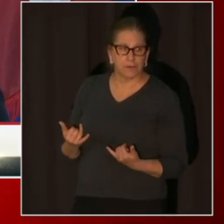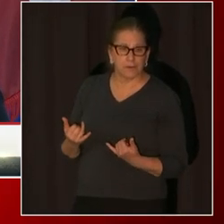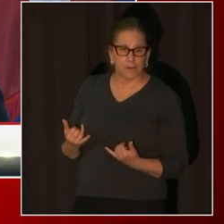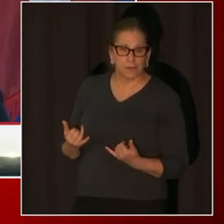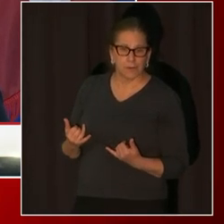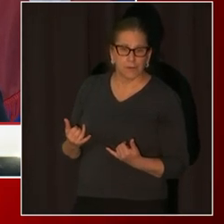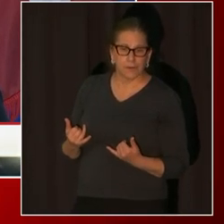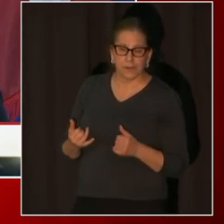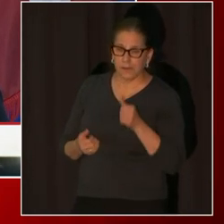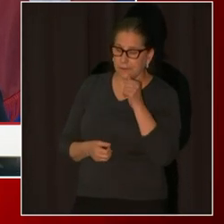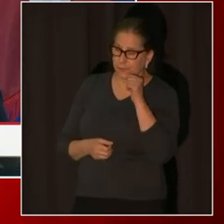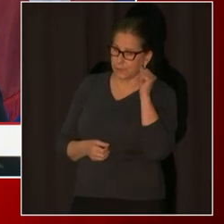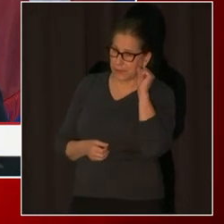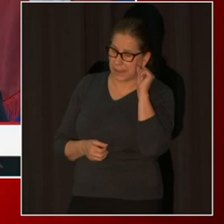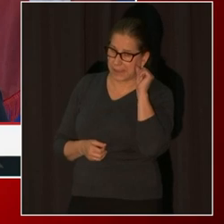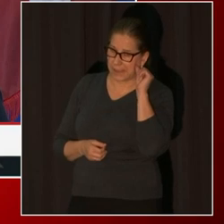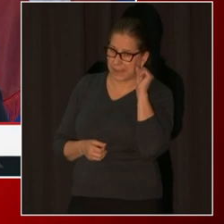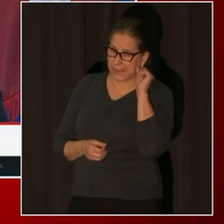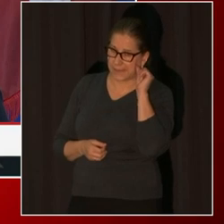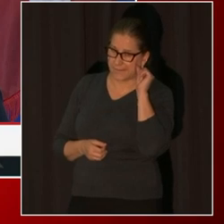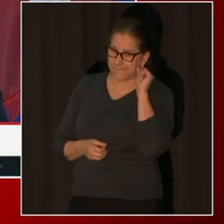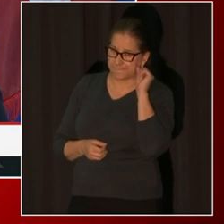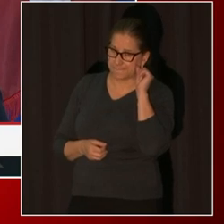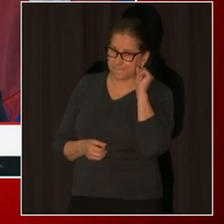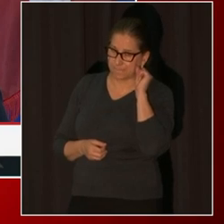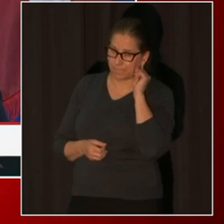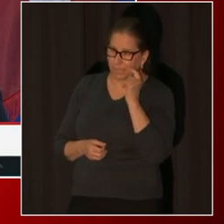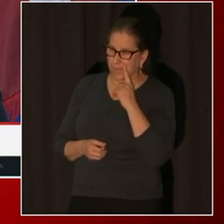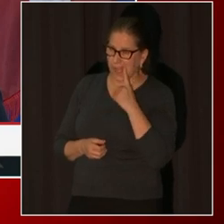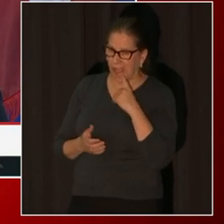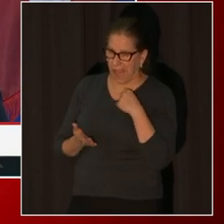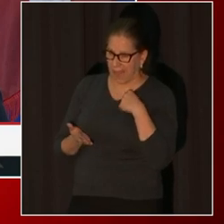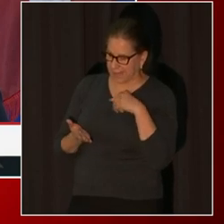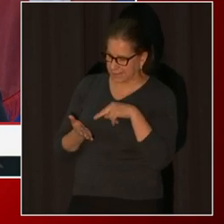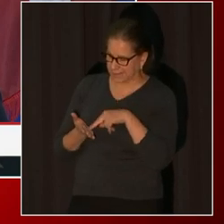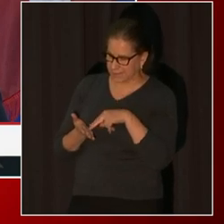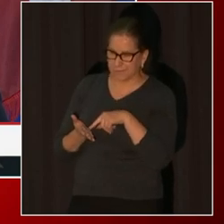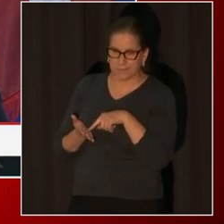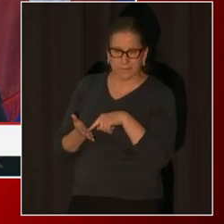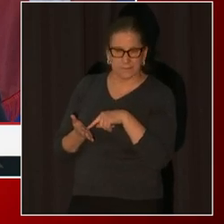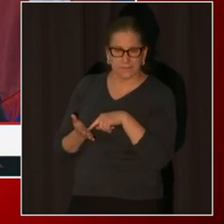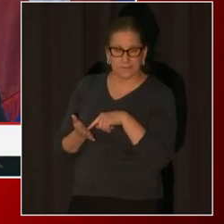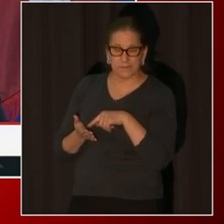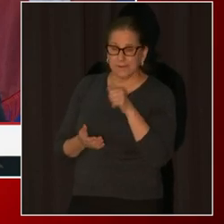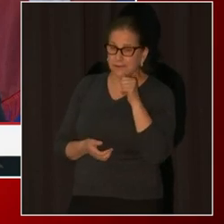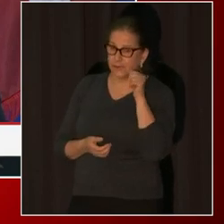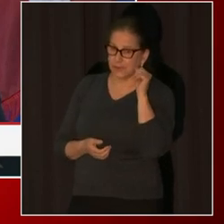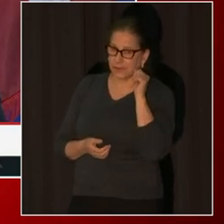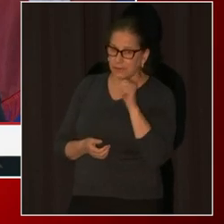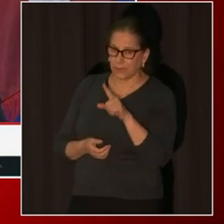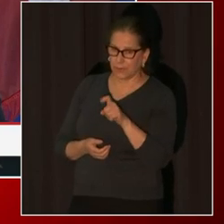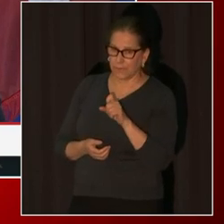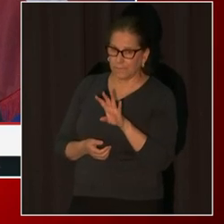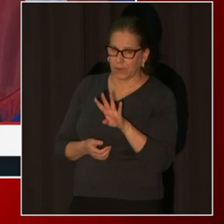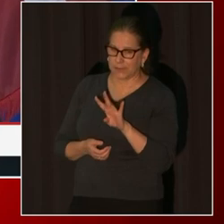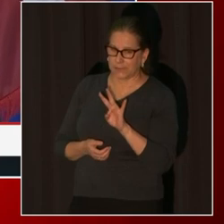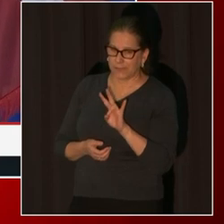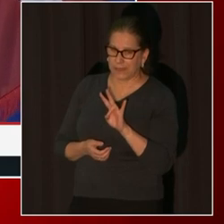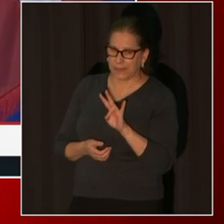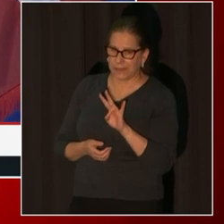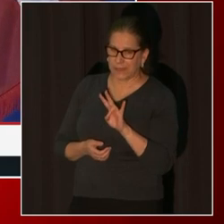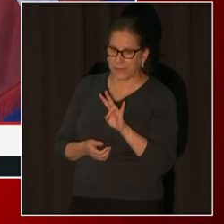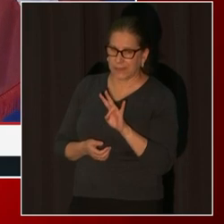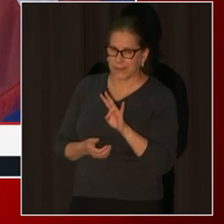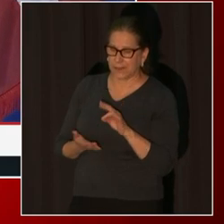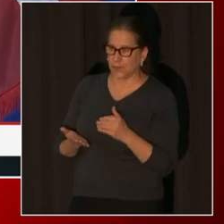Yesterday, let me make sure I'm on the right day here. Yes, so yesterday we had 147 cases reported.